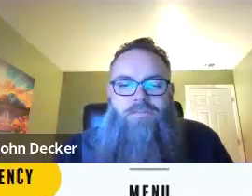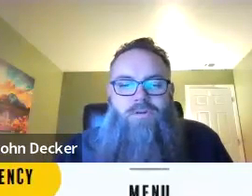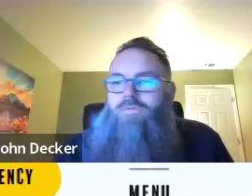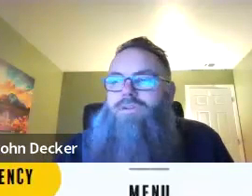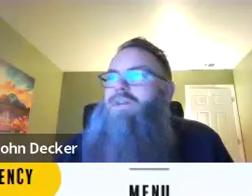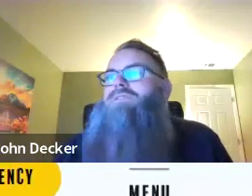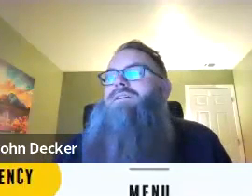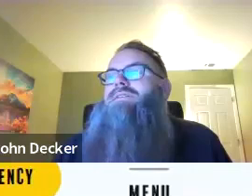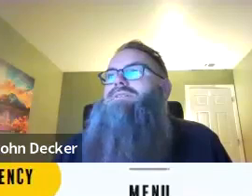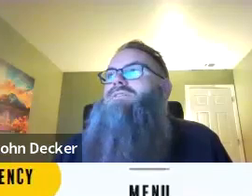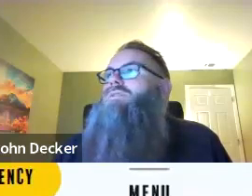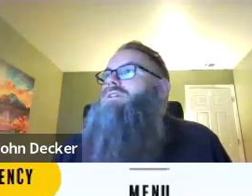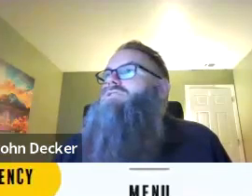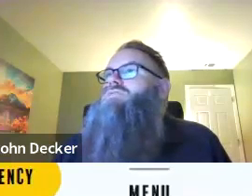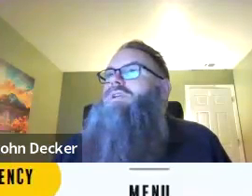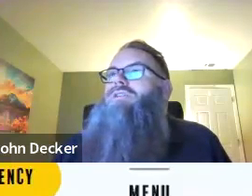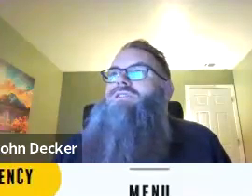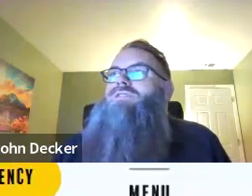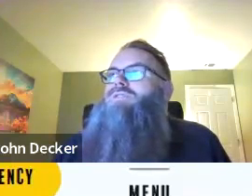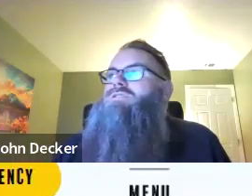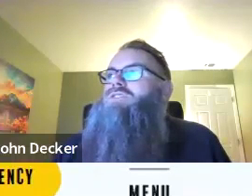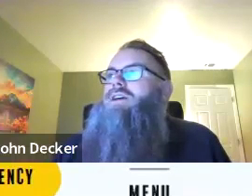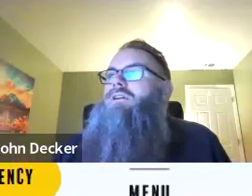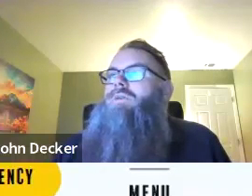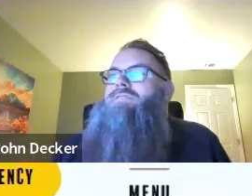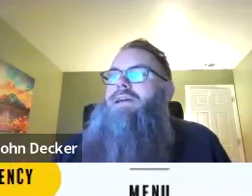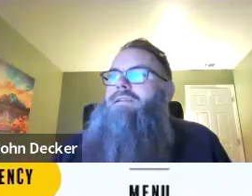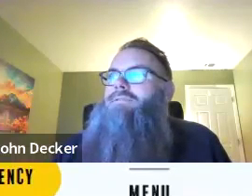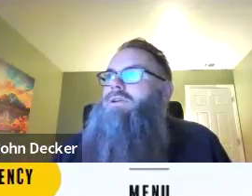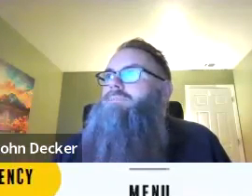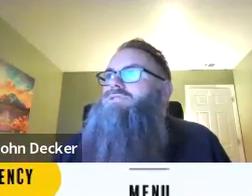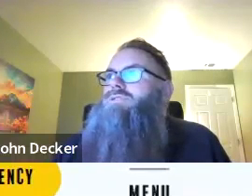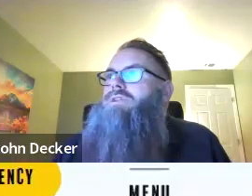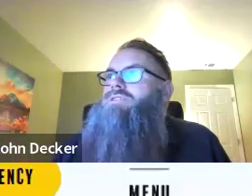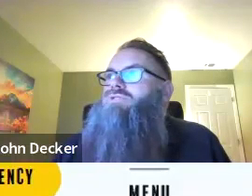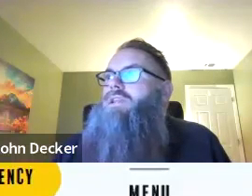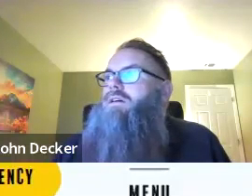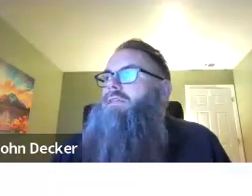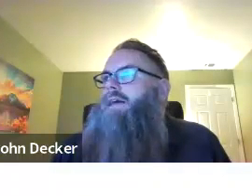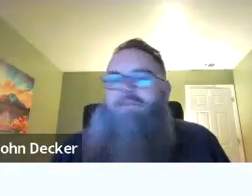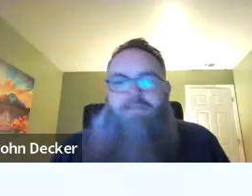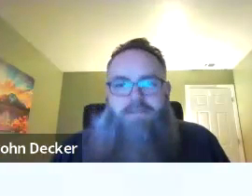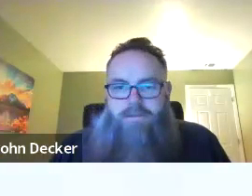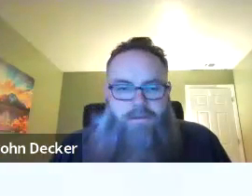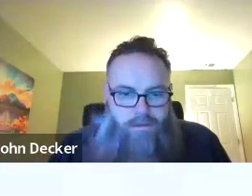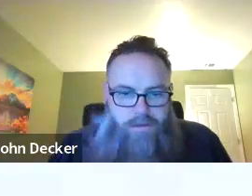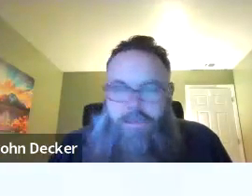to support the work that we did. And so just want to encourage folks to check out our website, and if you get an opportunity, to click on